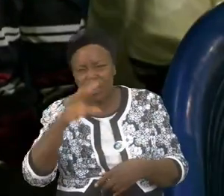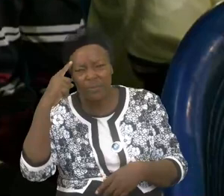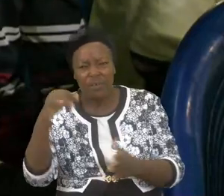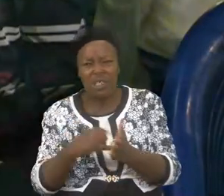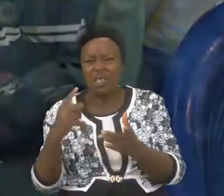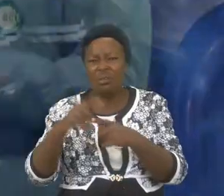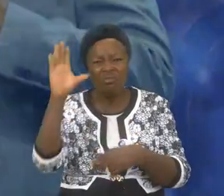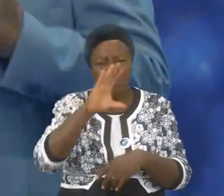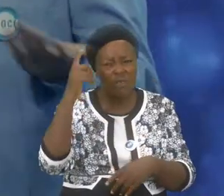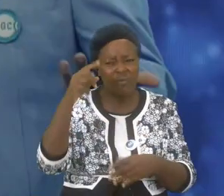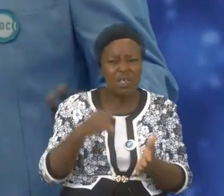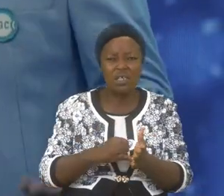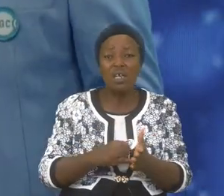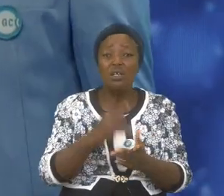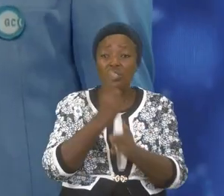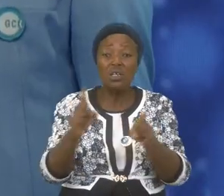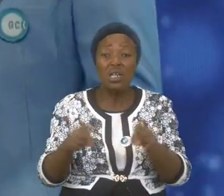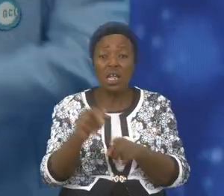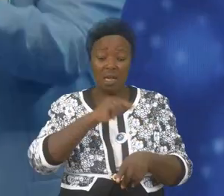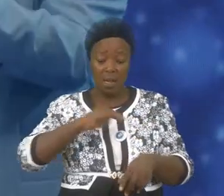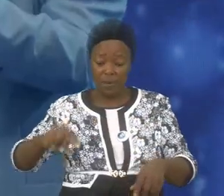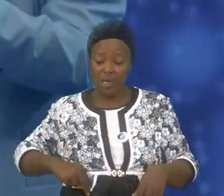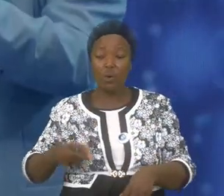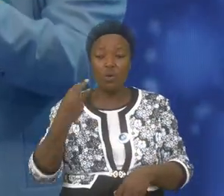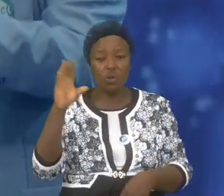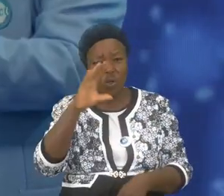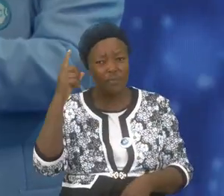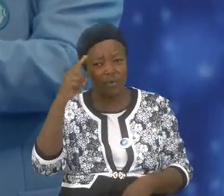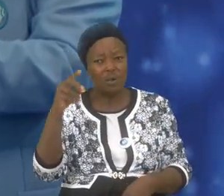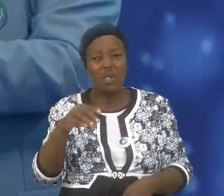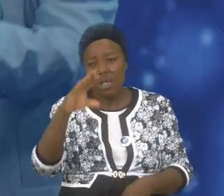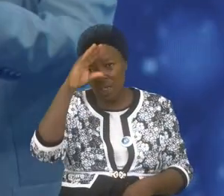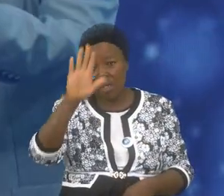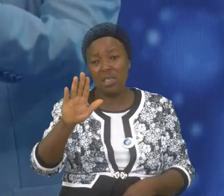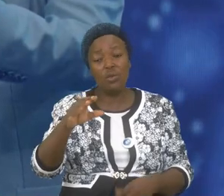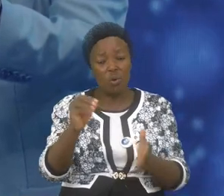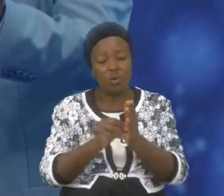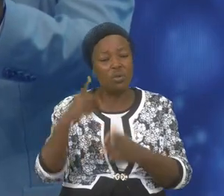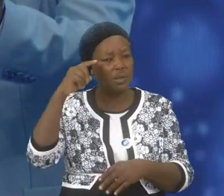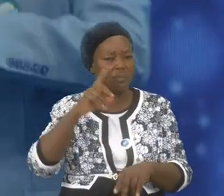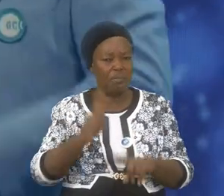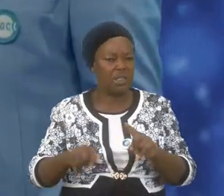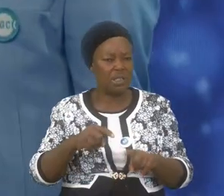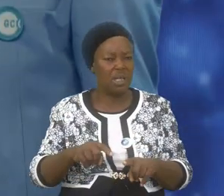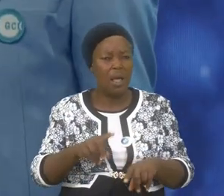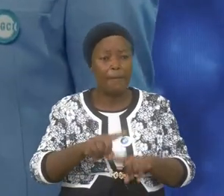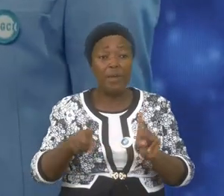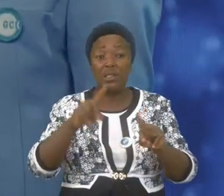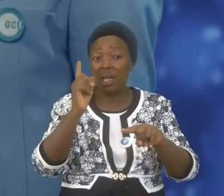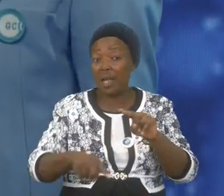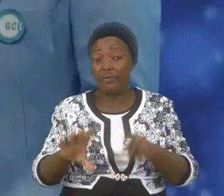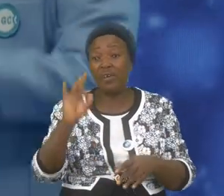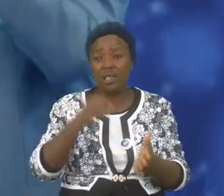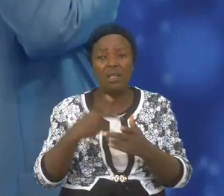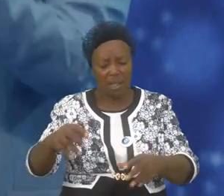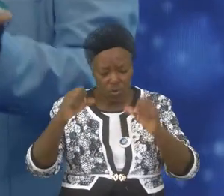dream. And he couldn't find, and we can't find. The strength we used to have, the power we used to have, the